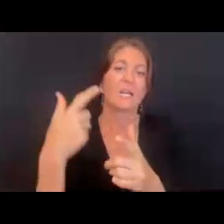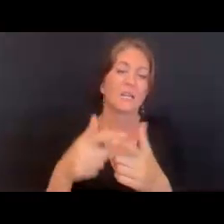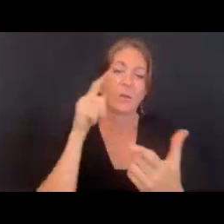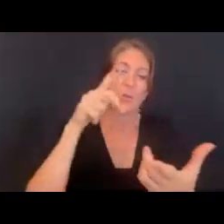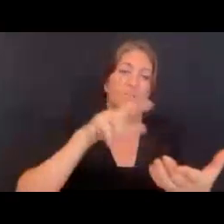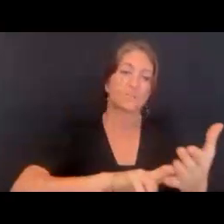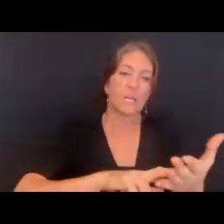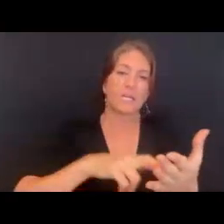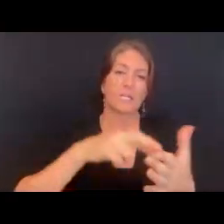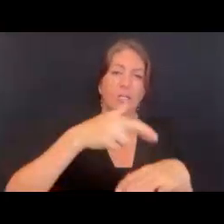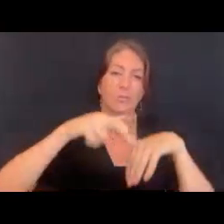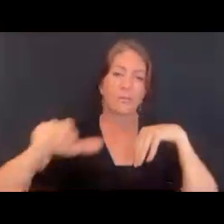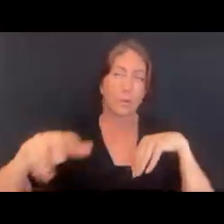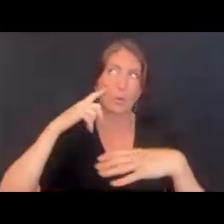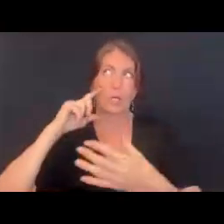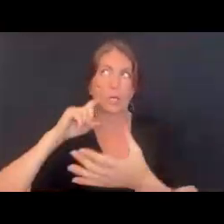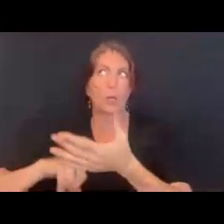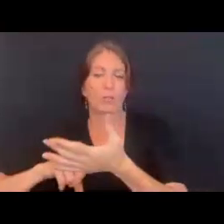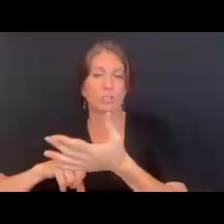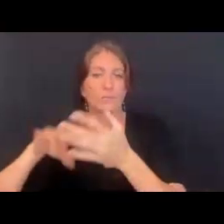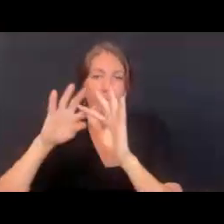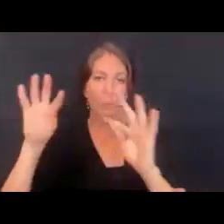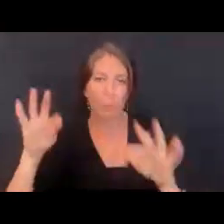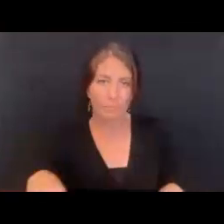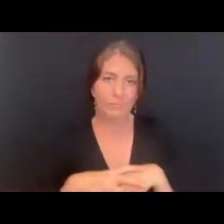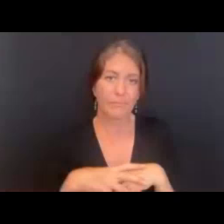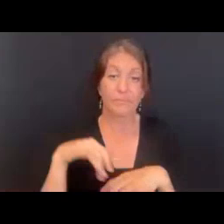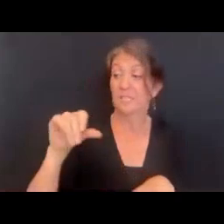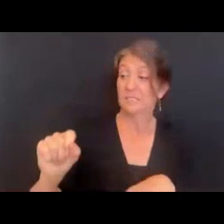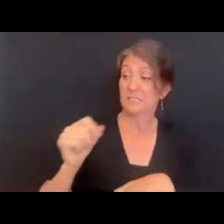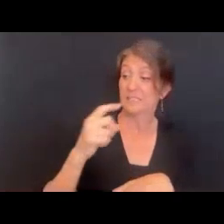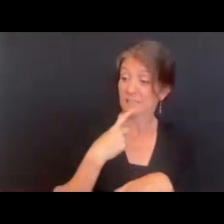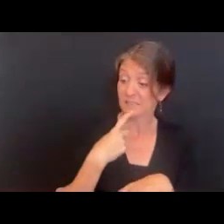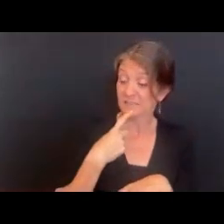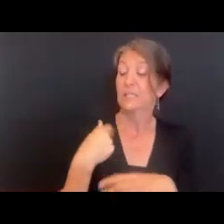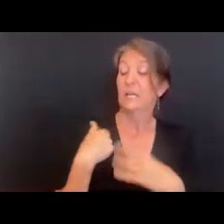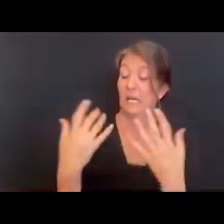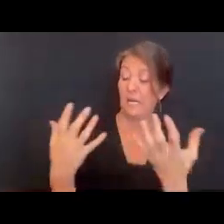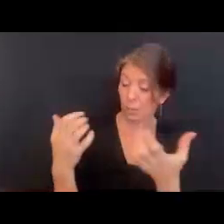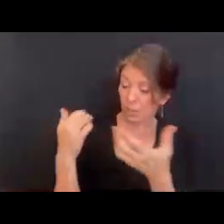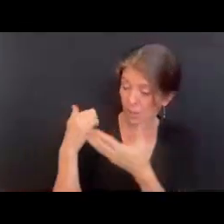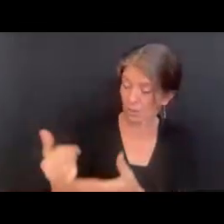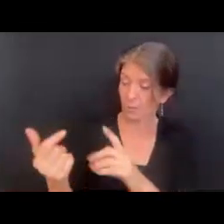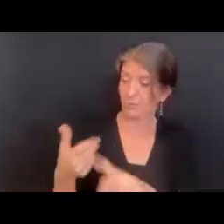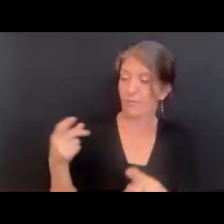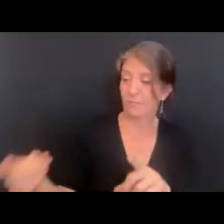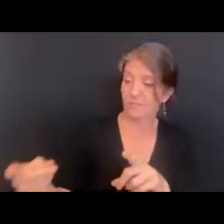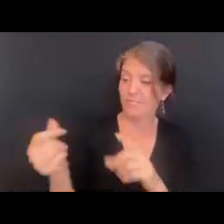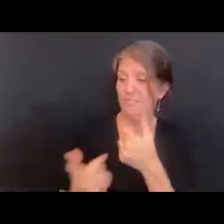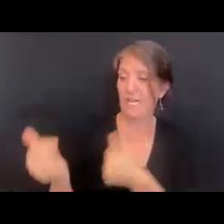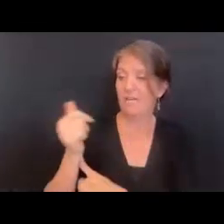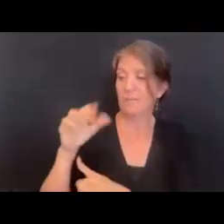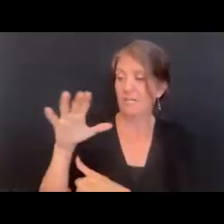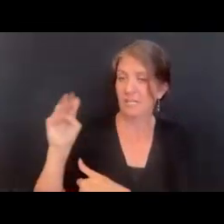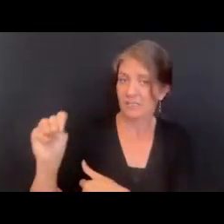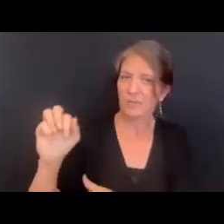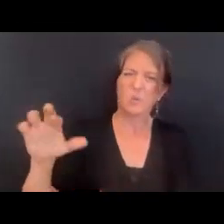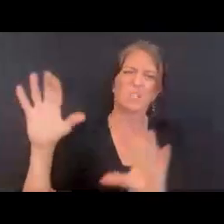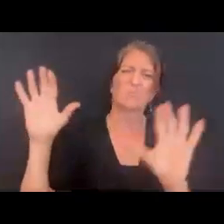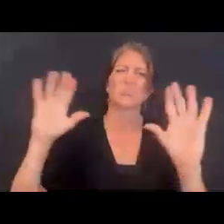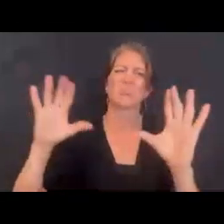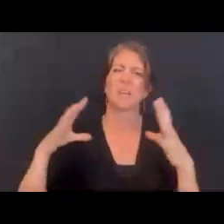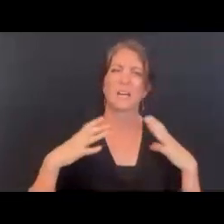or acknowledgement form, which simply is, yes, I want help from administrative case management, or no, I think I'm okay and I don't need